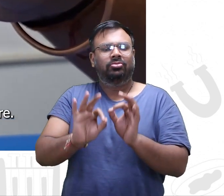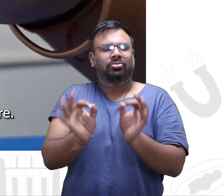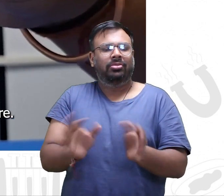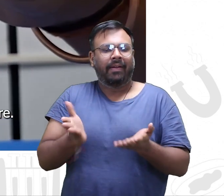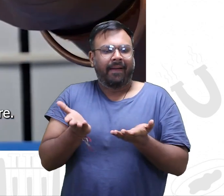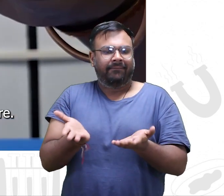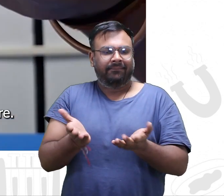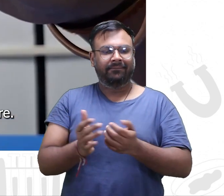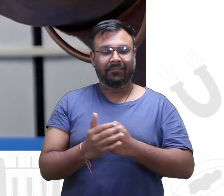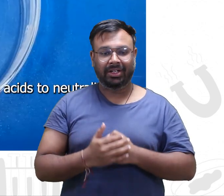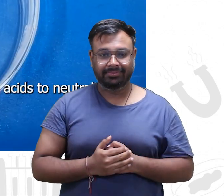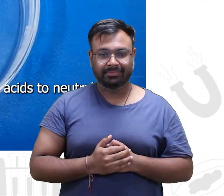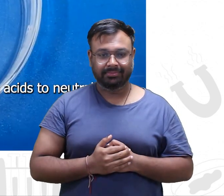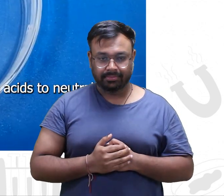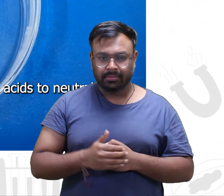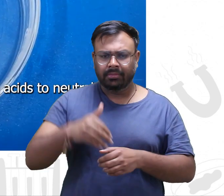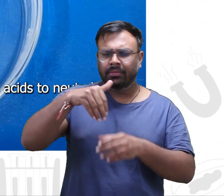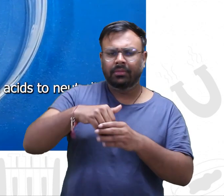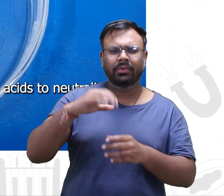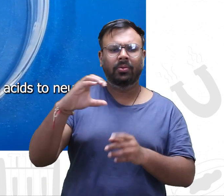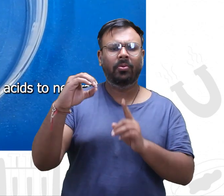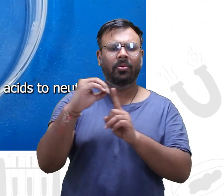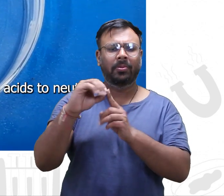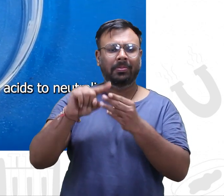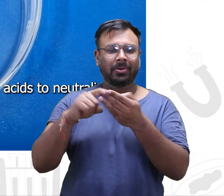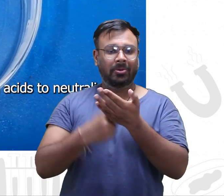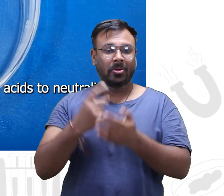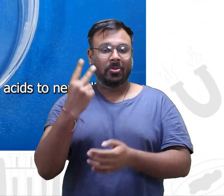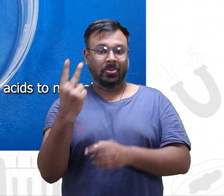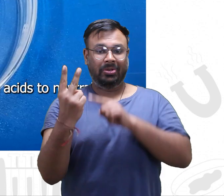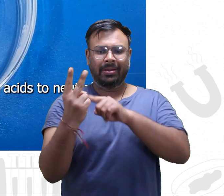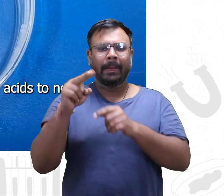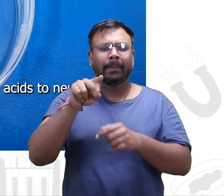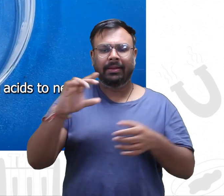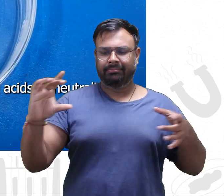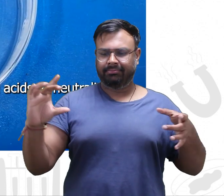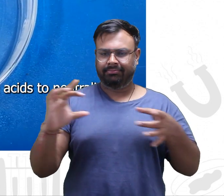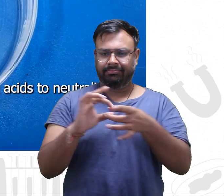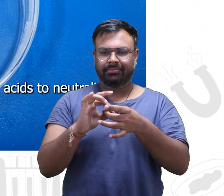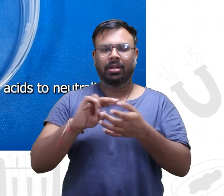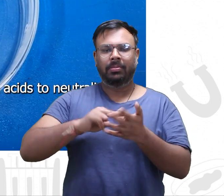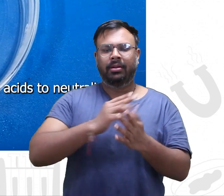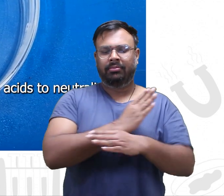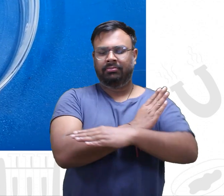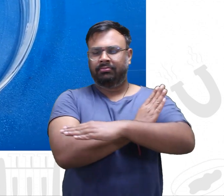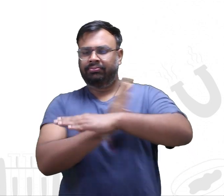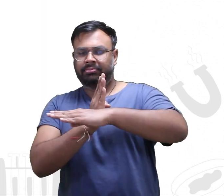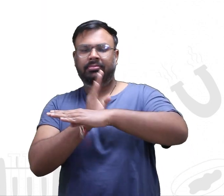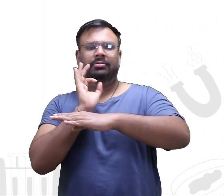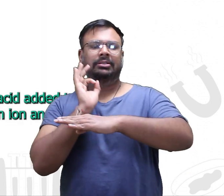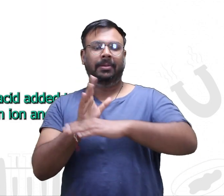chemical reaction is occurring here. Copper oxide is a basic oxide, which means it can react with acids to neutralize